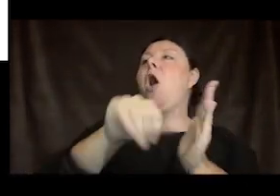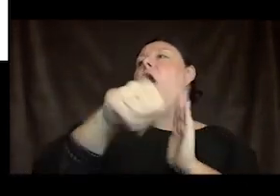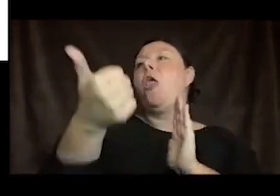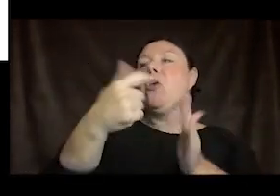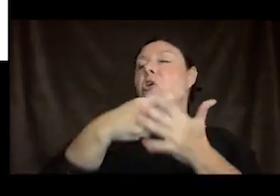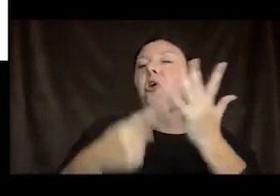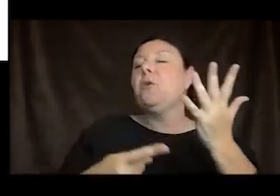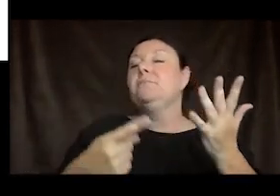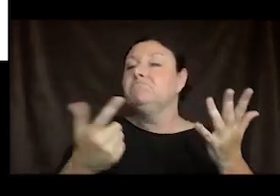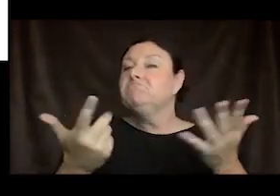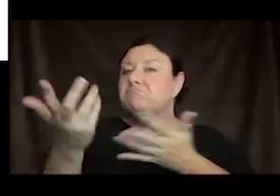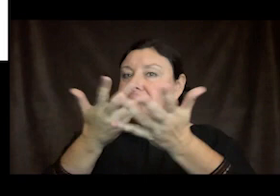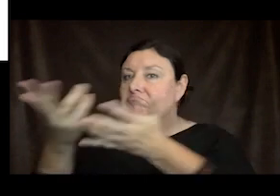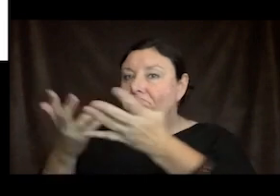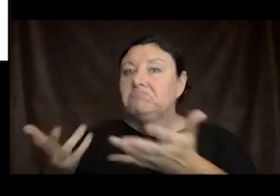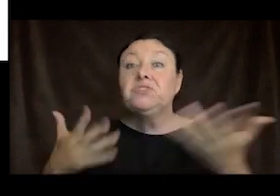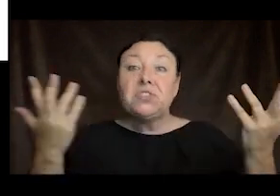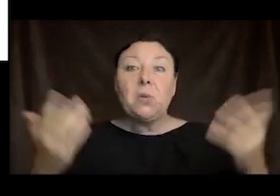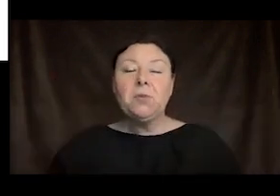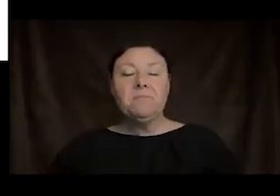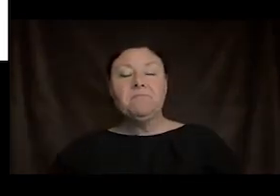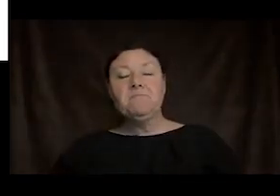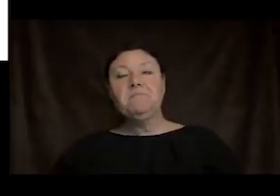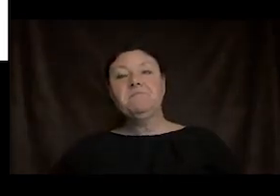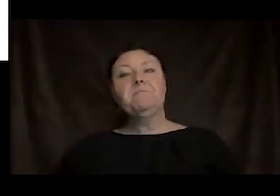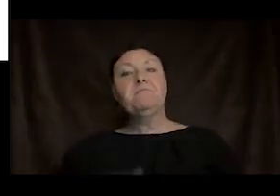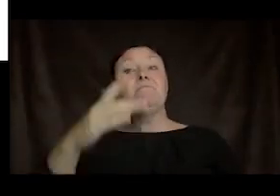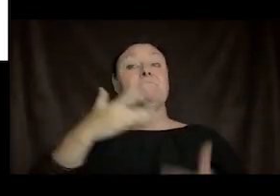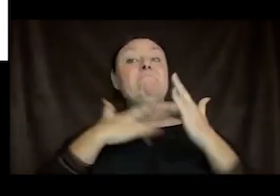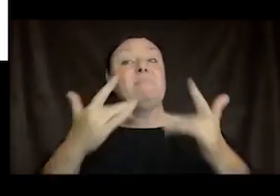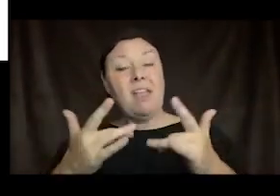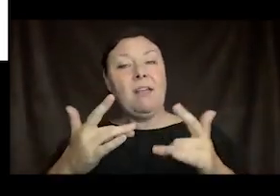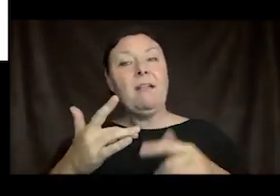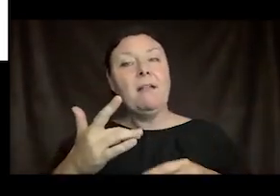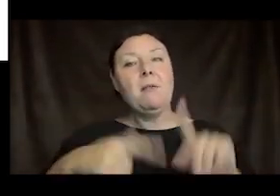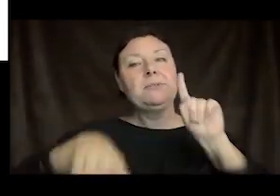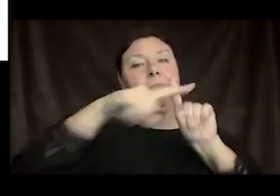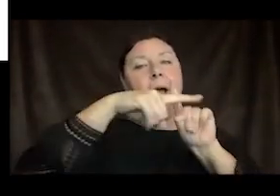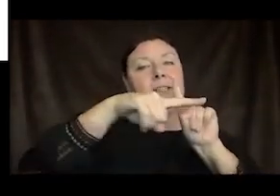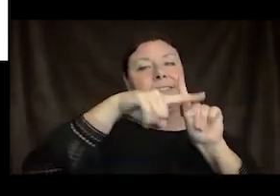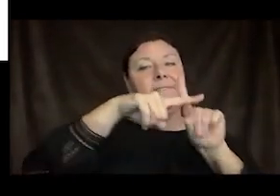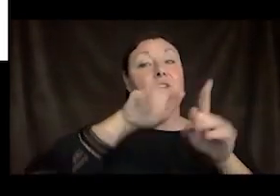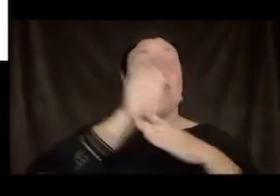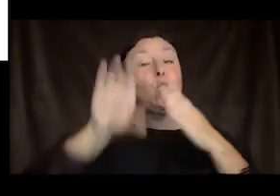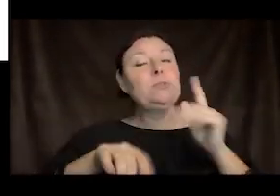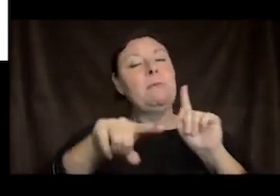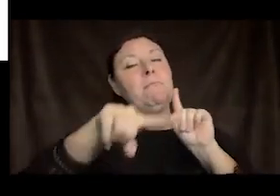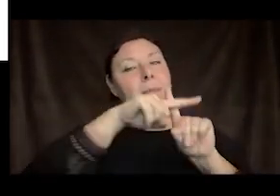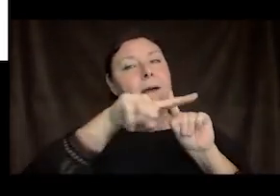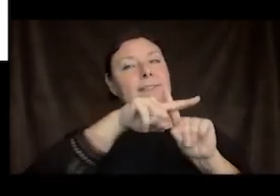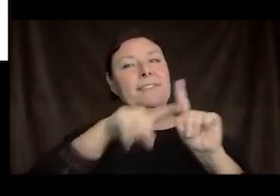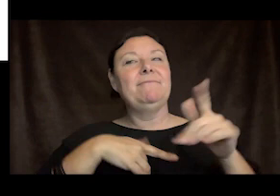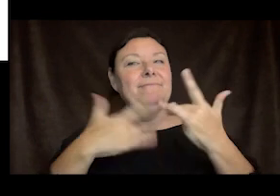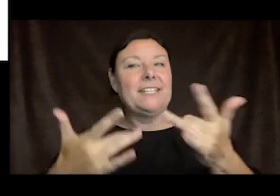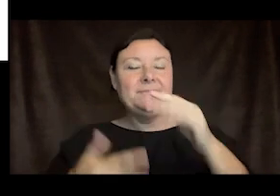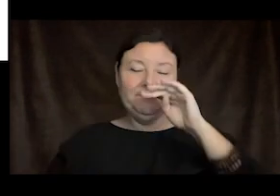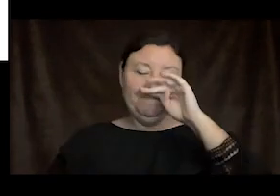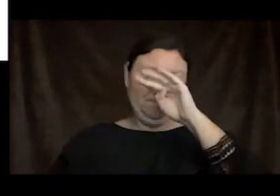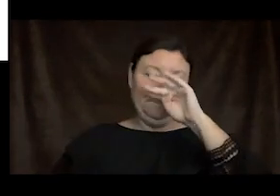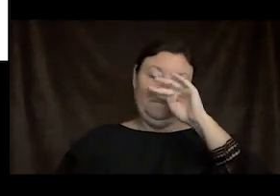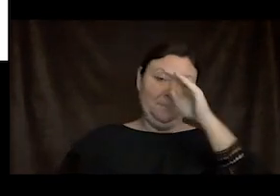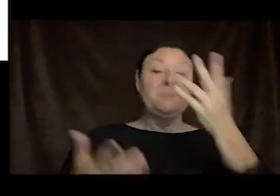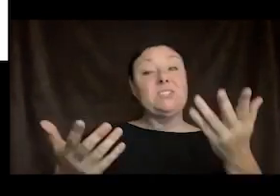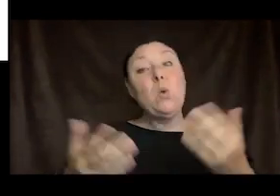and done, their child ended up participating in the reading with everybody else. But that's